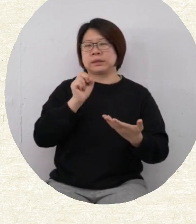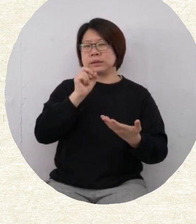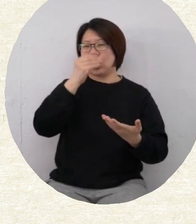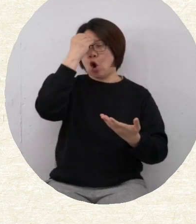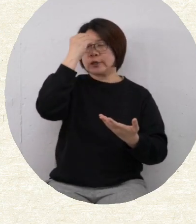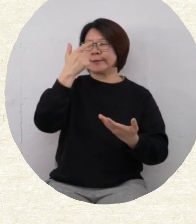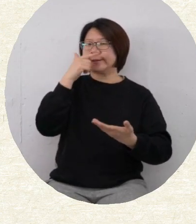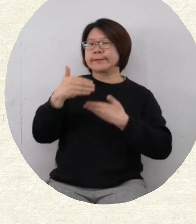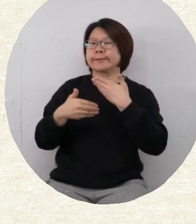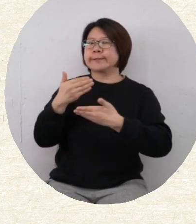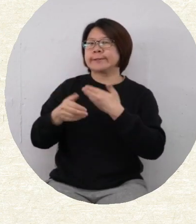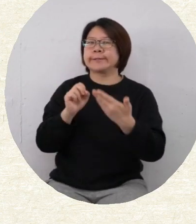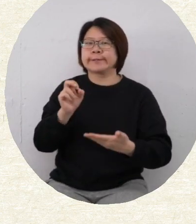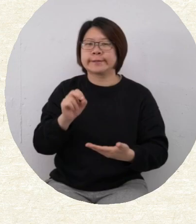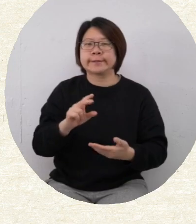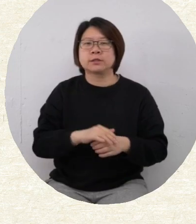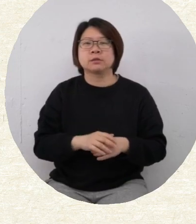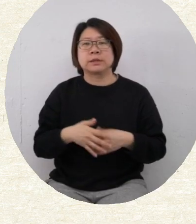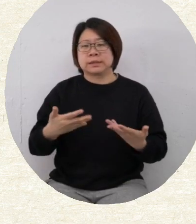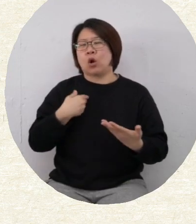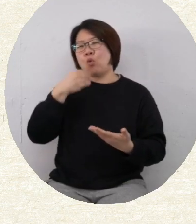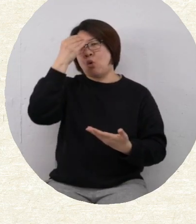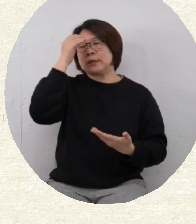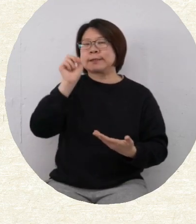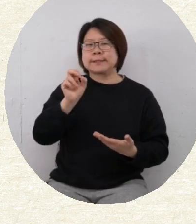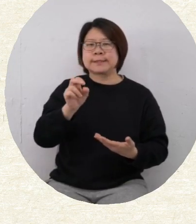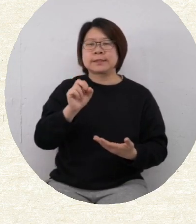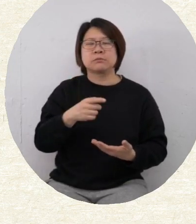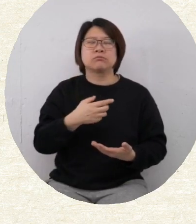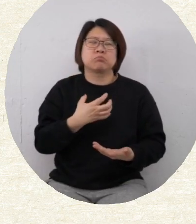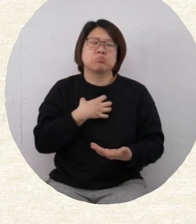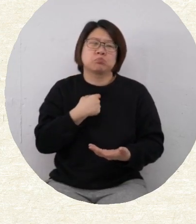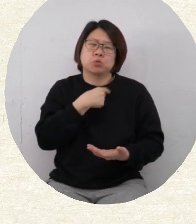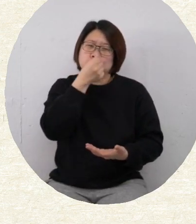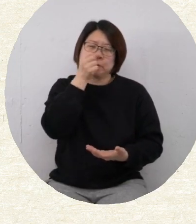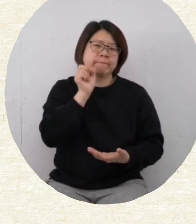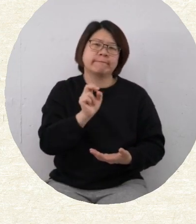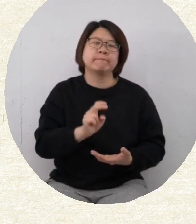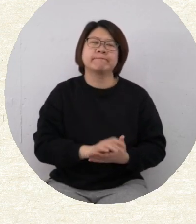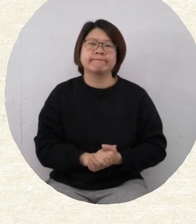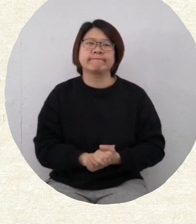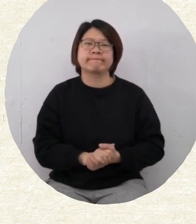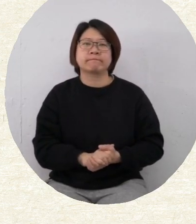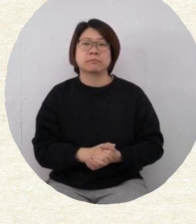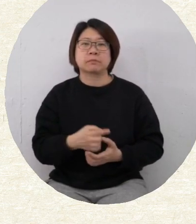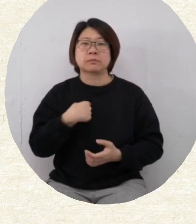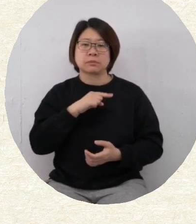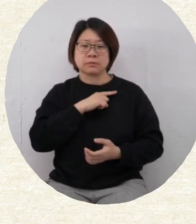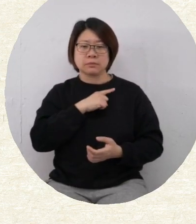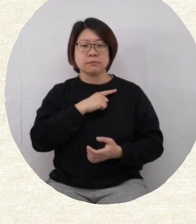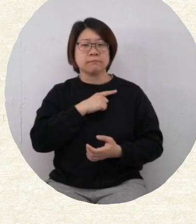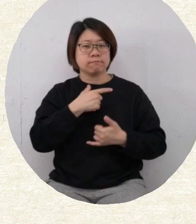Korean traditional celadon. So, you know, I don't have a whole lot to say